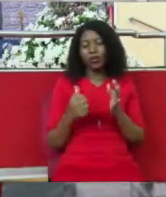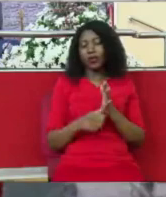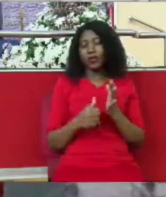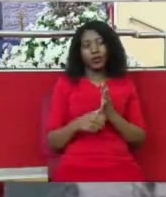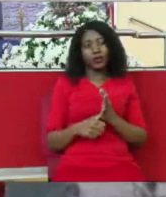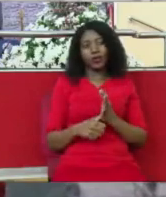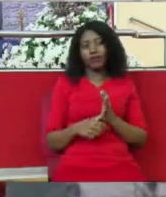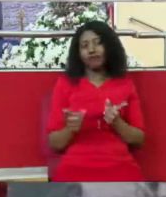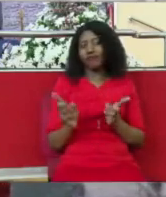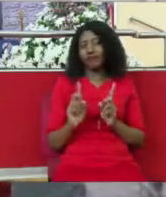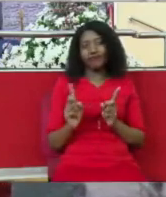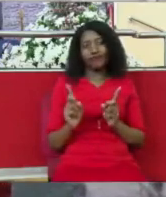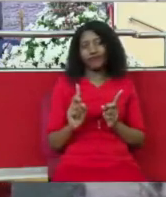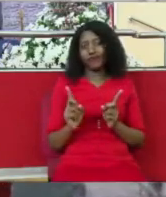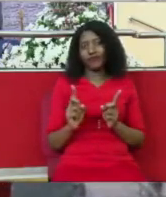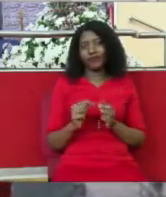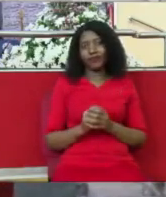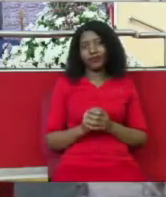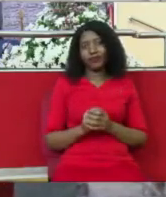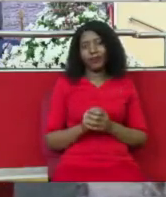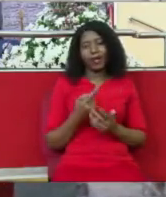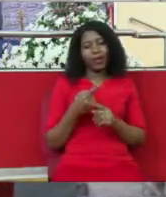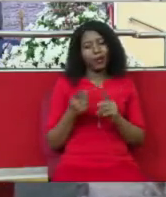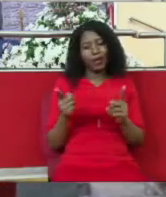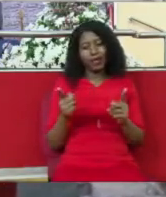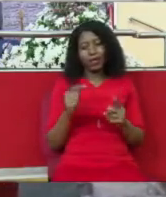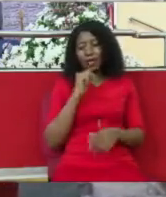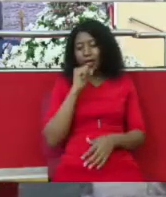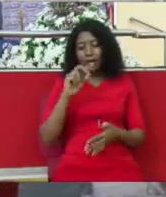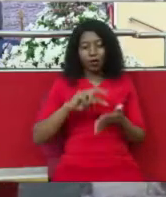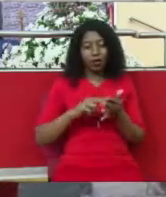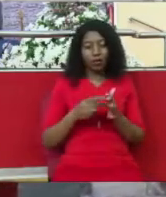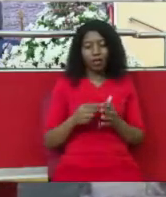And by the way, I'm not saying that the devil cannot bring a storm. He can.